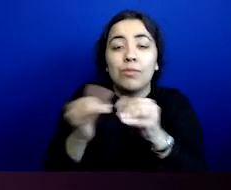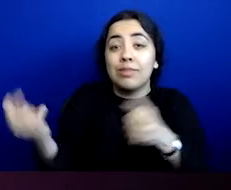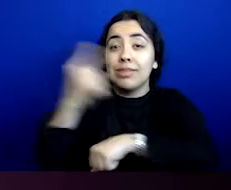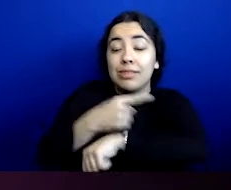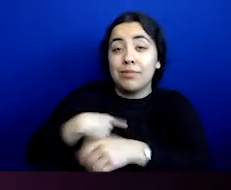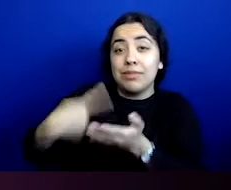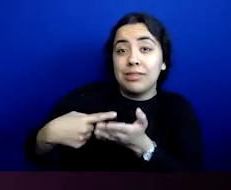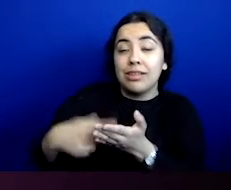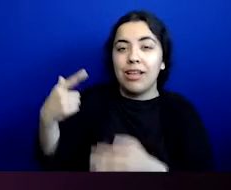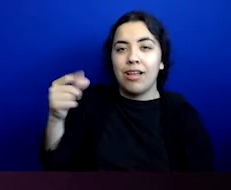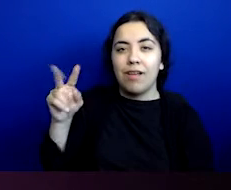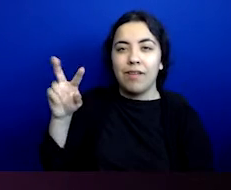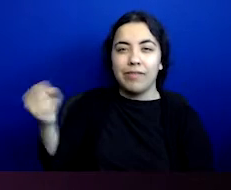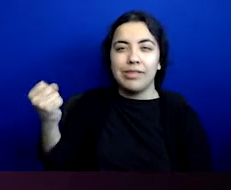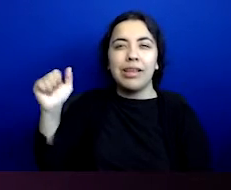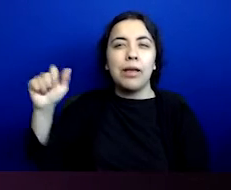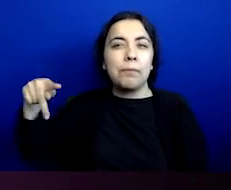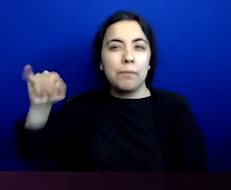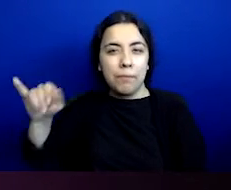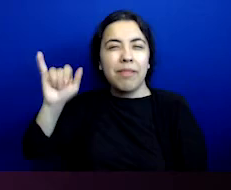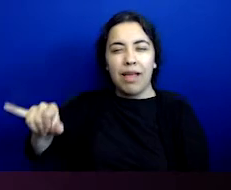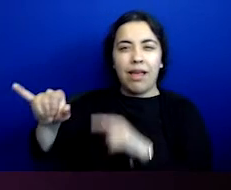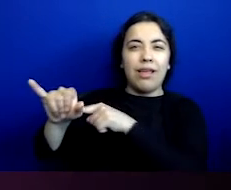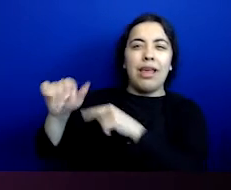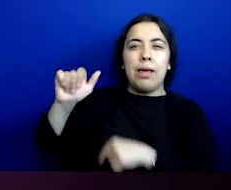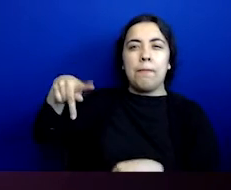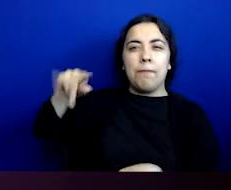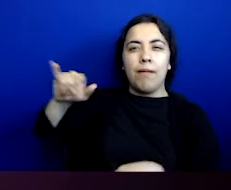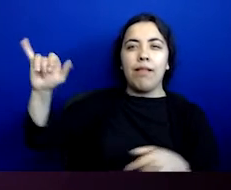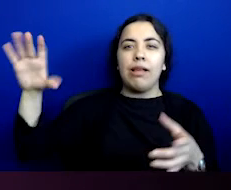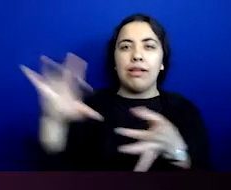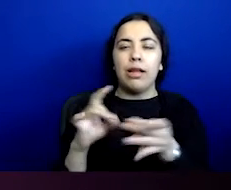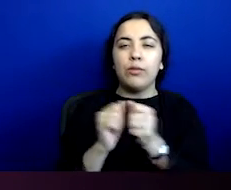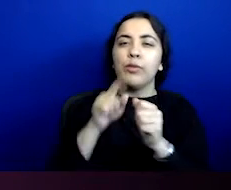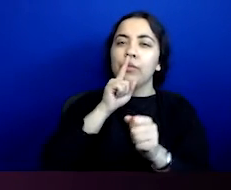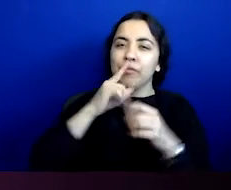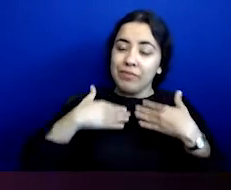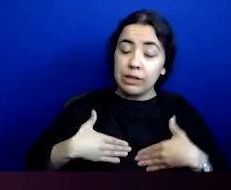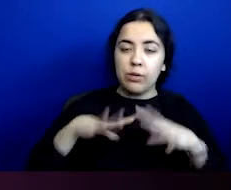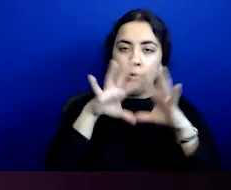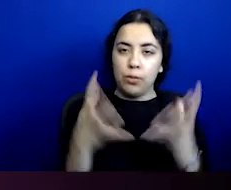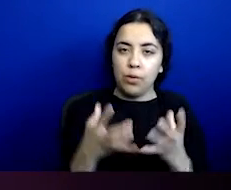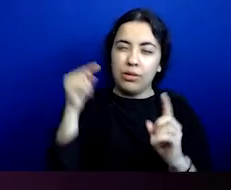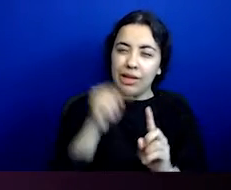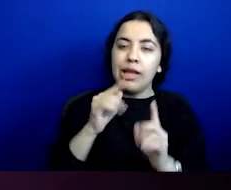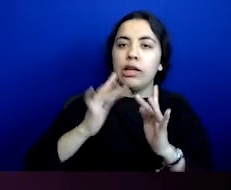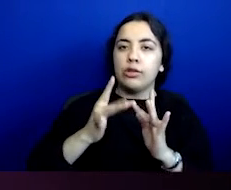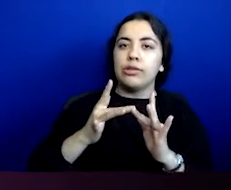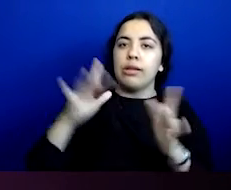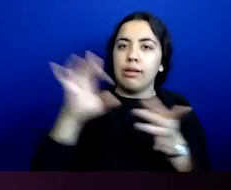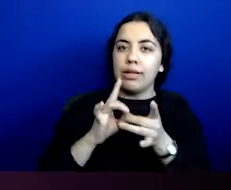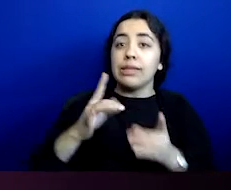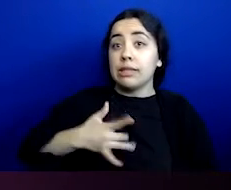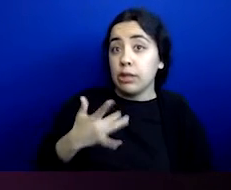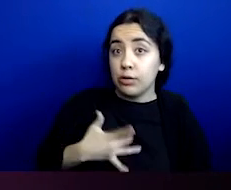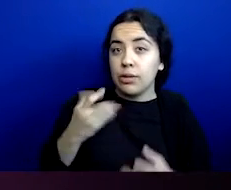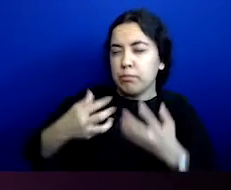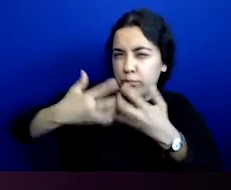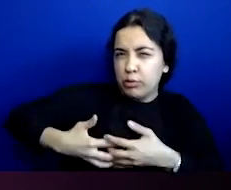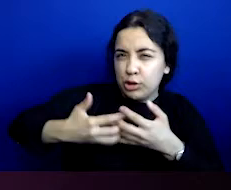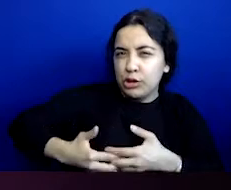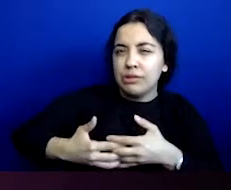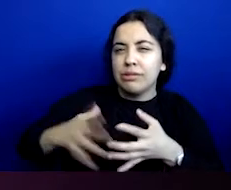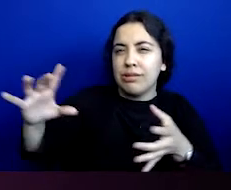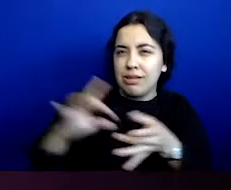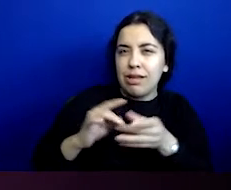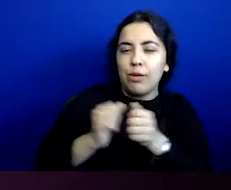talk about Govs API, which is an API that connects to the physical world, specifically internet-connected sensors and machines,